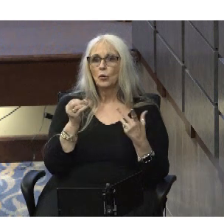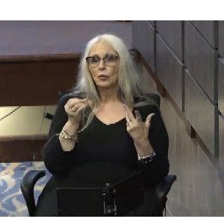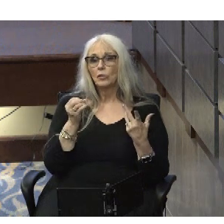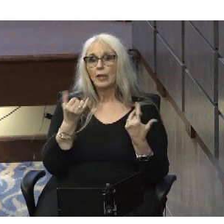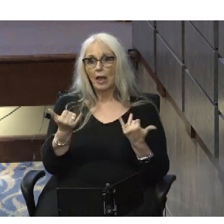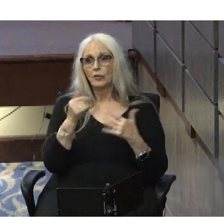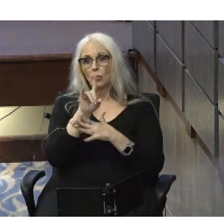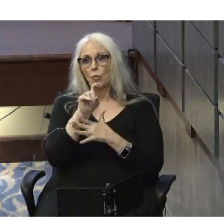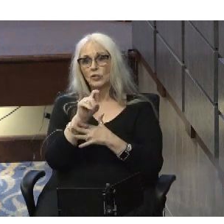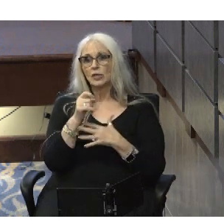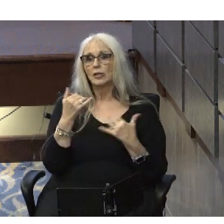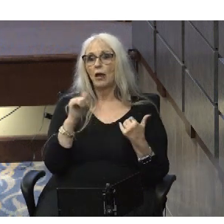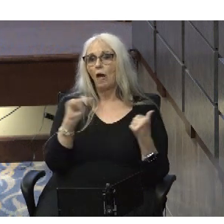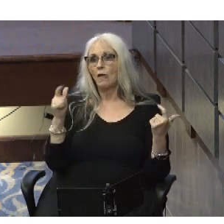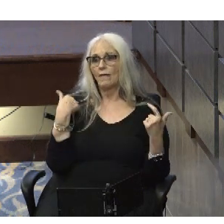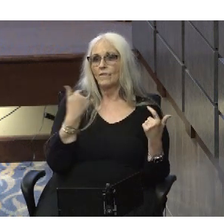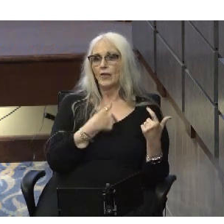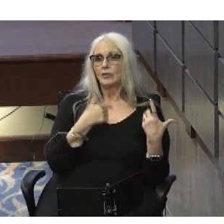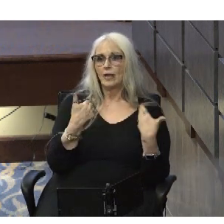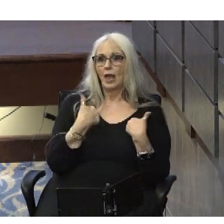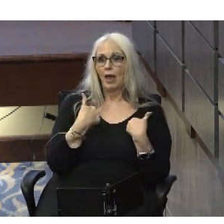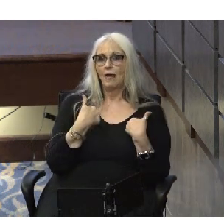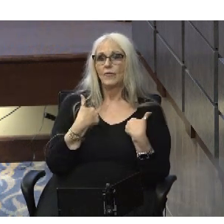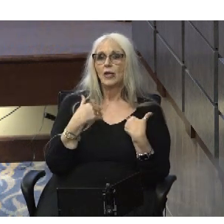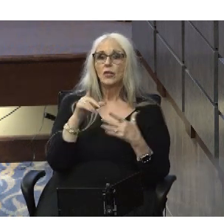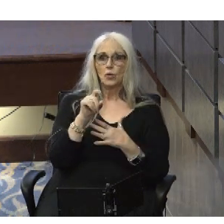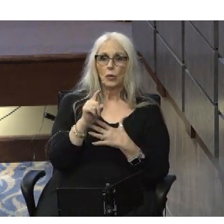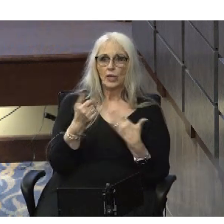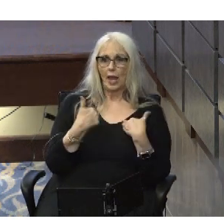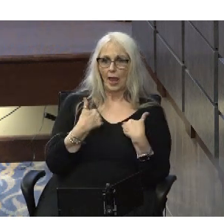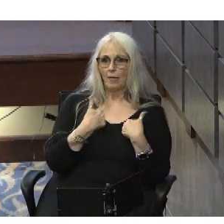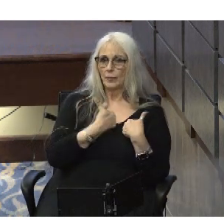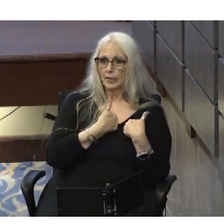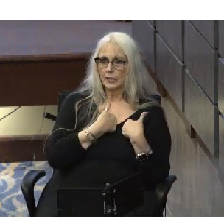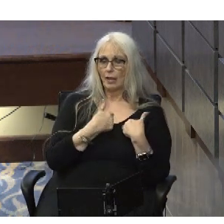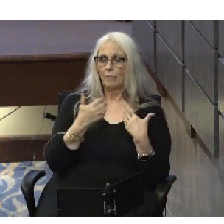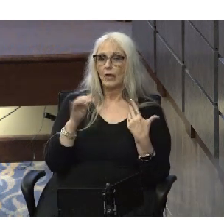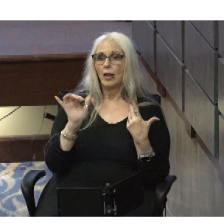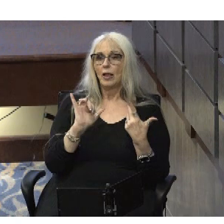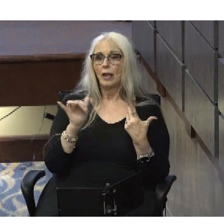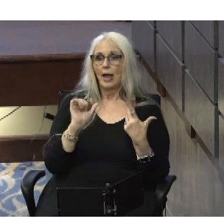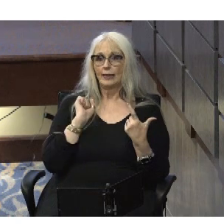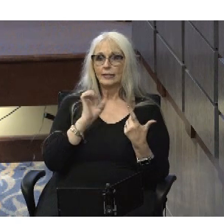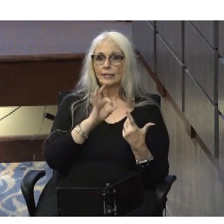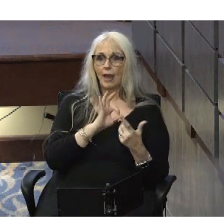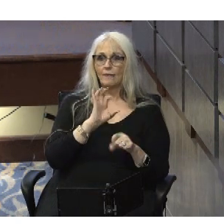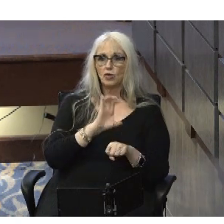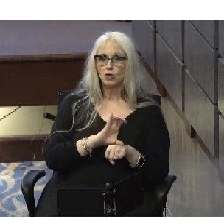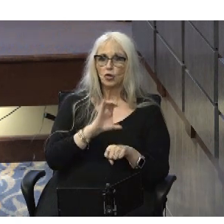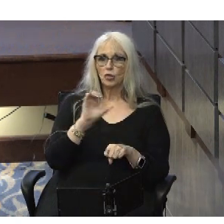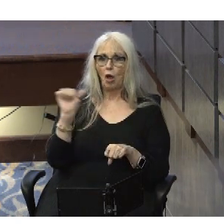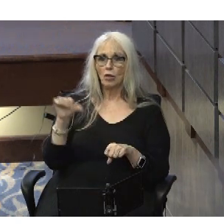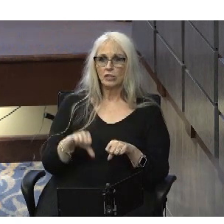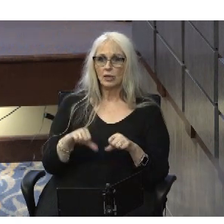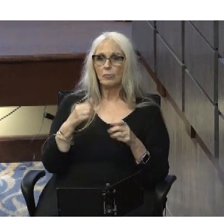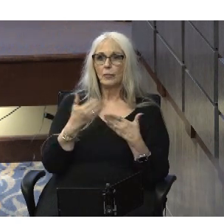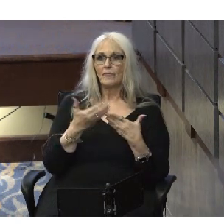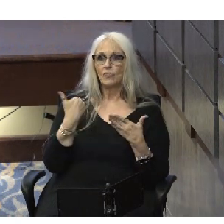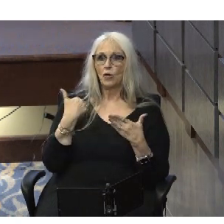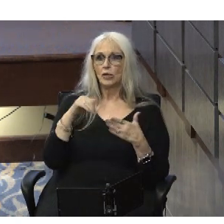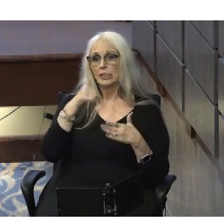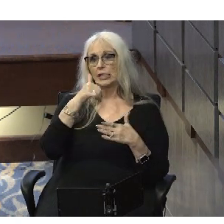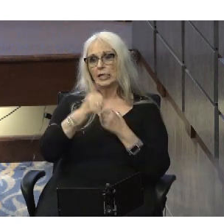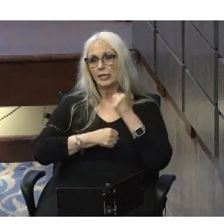These are the questions that all of us have. It's the questions that I had when I was a on staff at a church in Austin before we made a